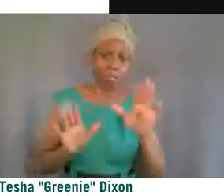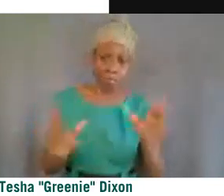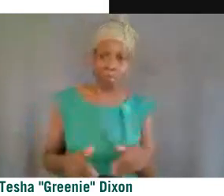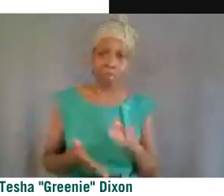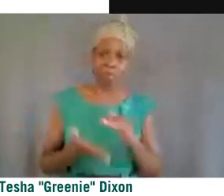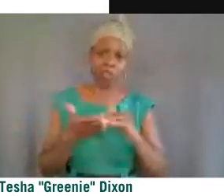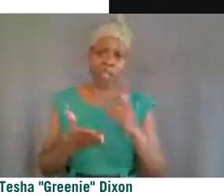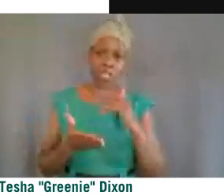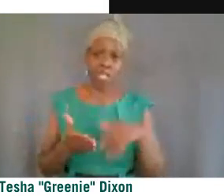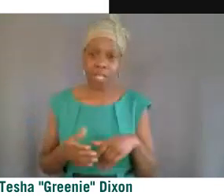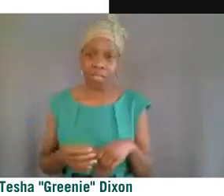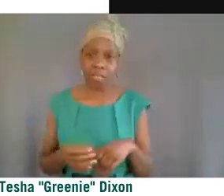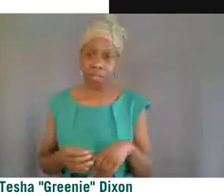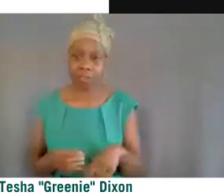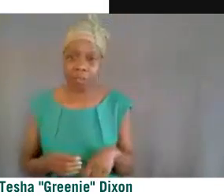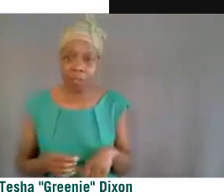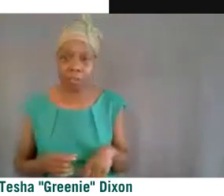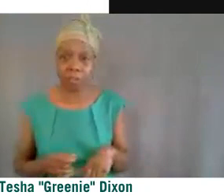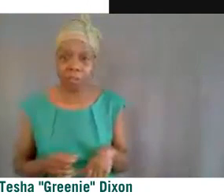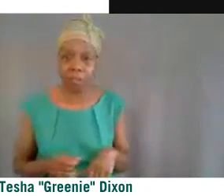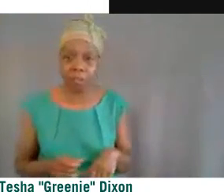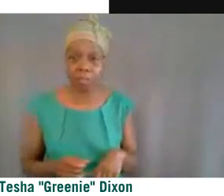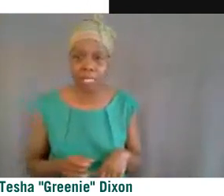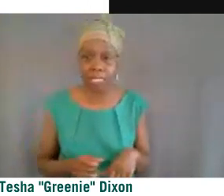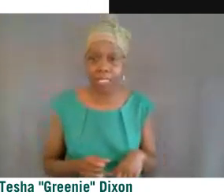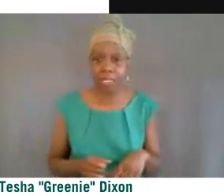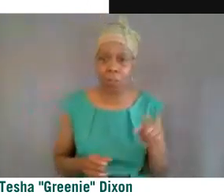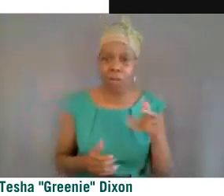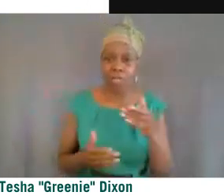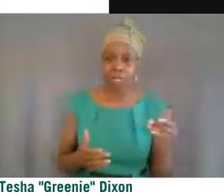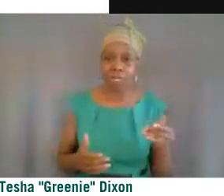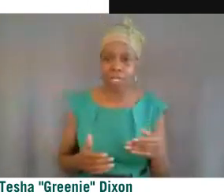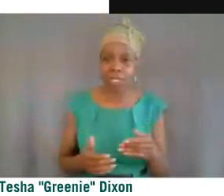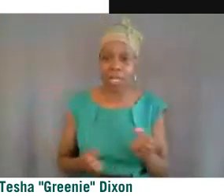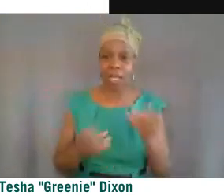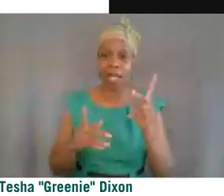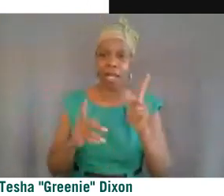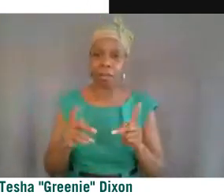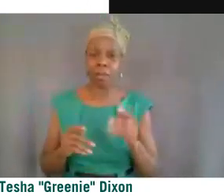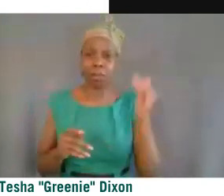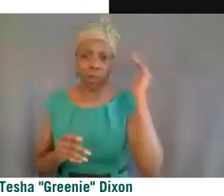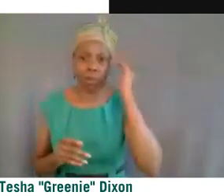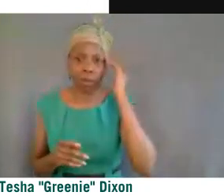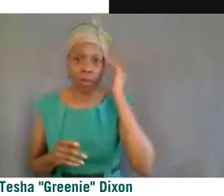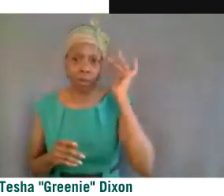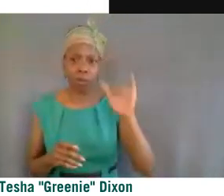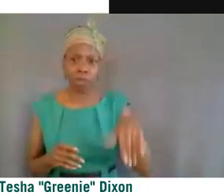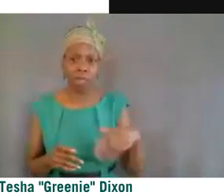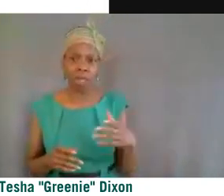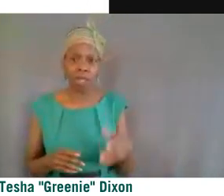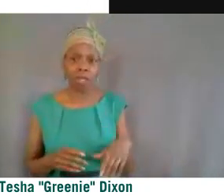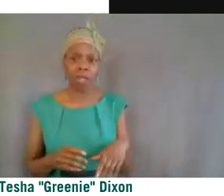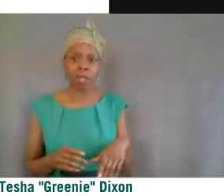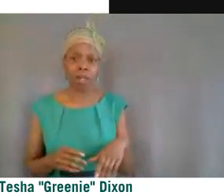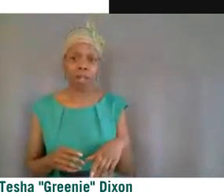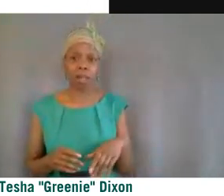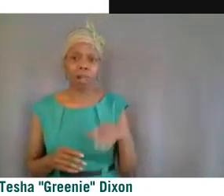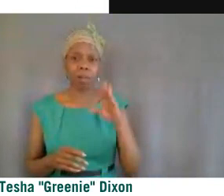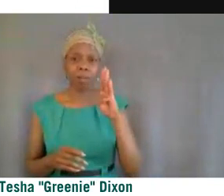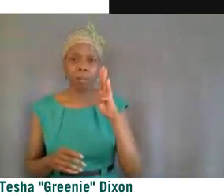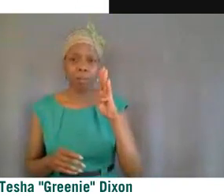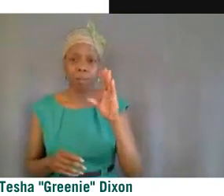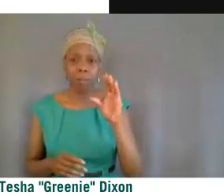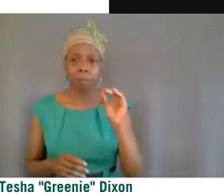Botox. No. It's sort of one of the things, right? Is a lot of people aren't aware that actually, botulinum